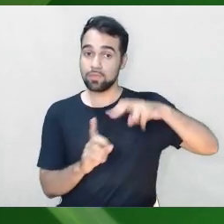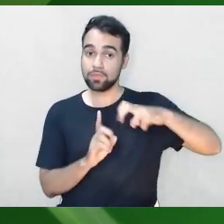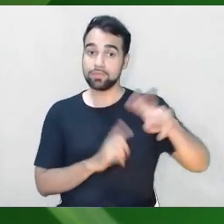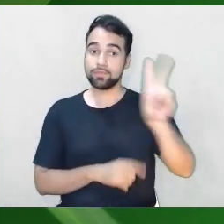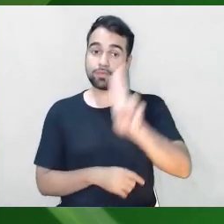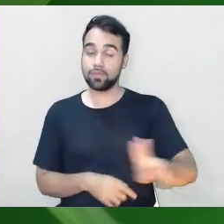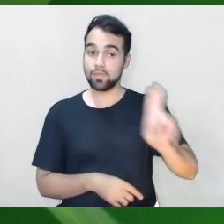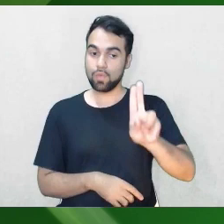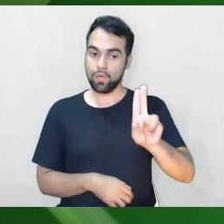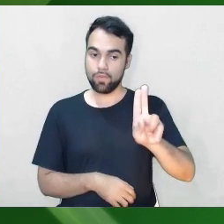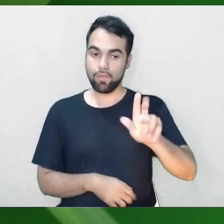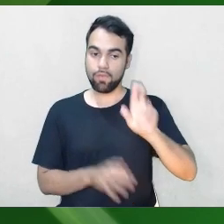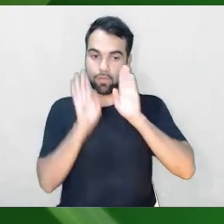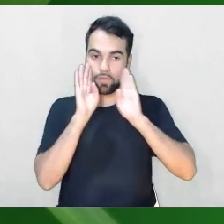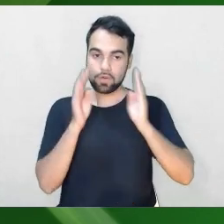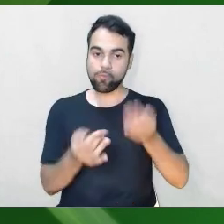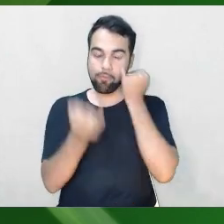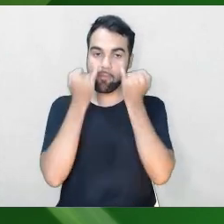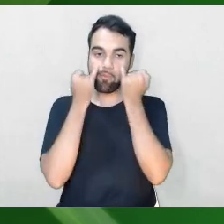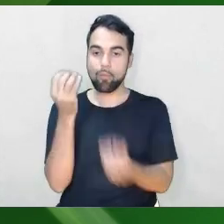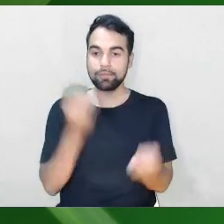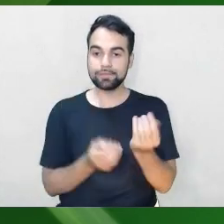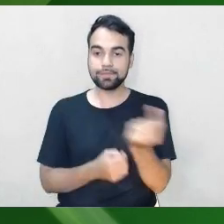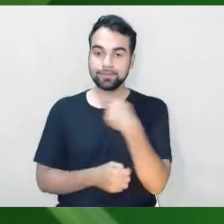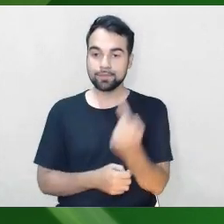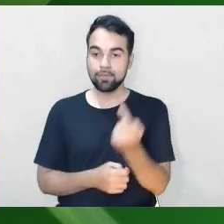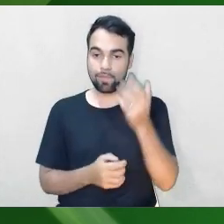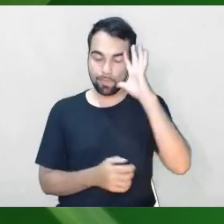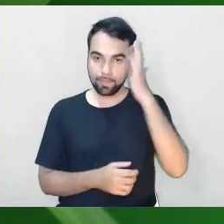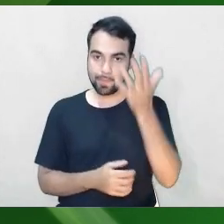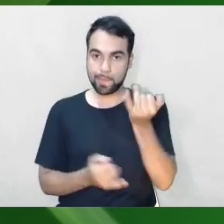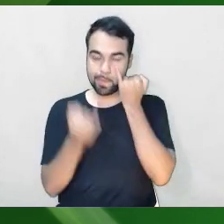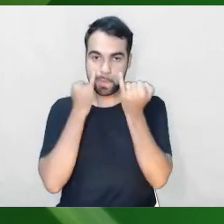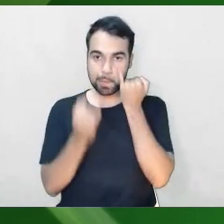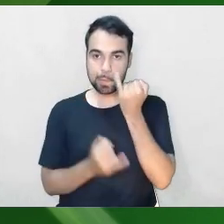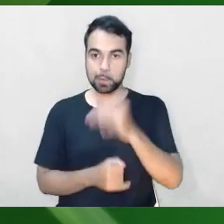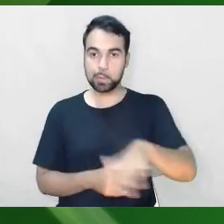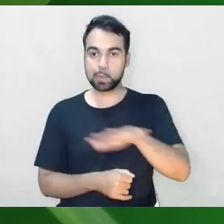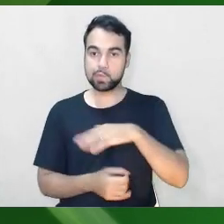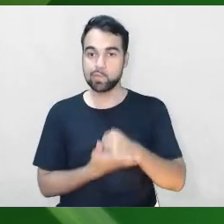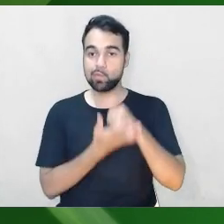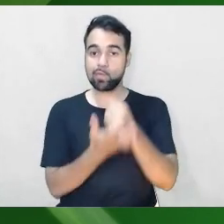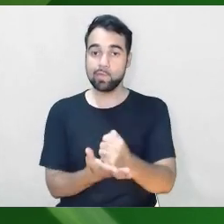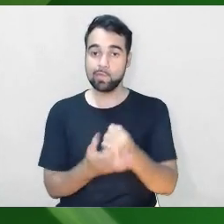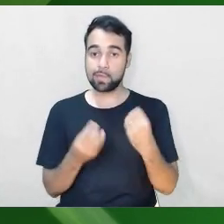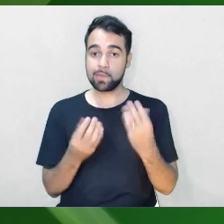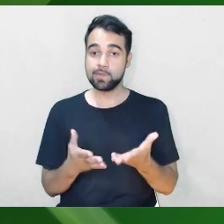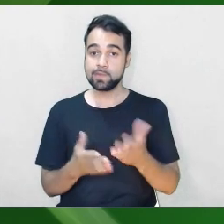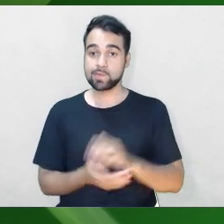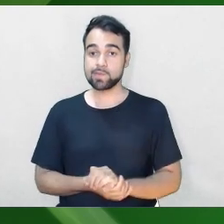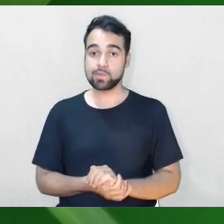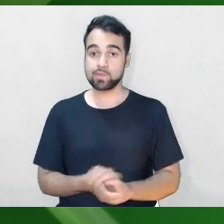is a data-focused user experience, data running the whole delivery. And this is